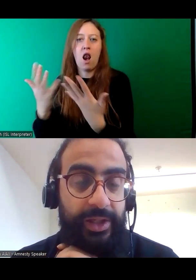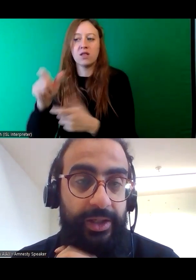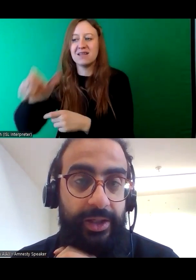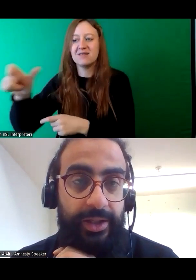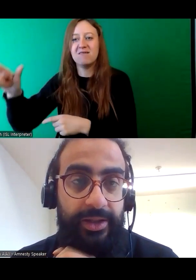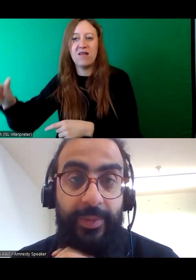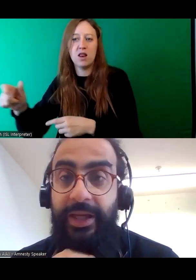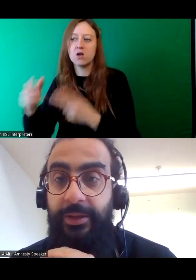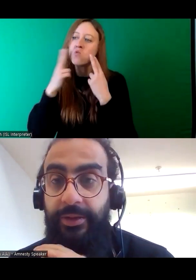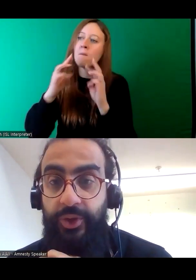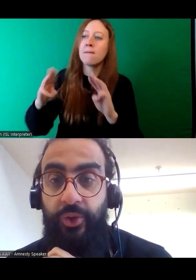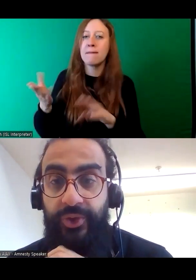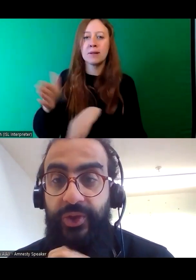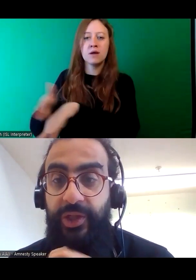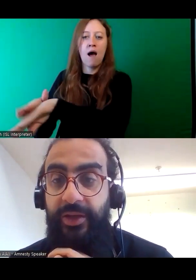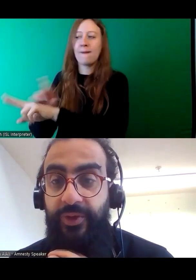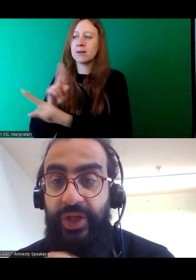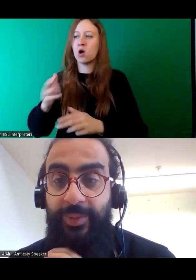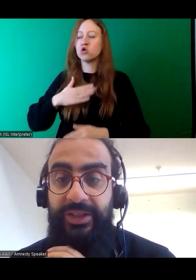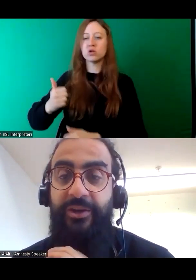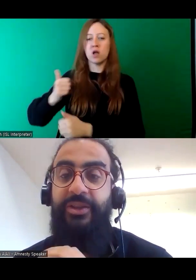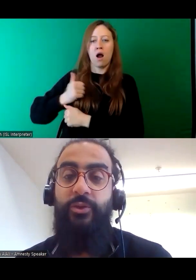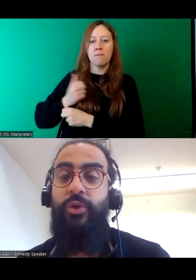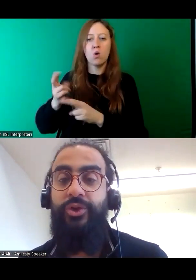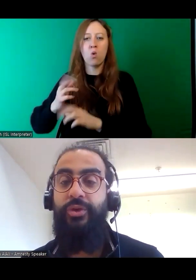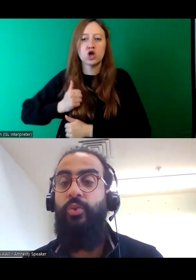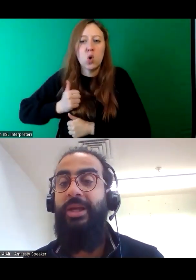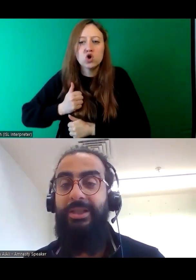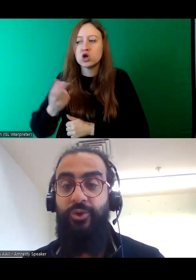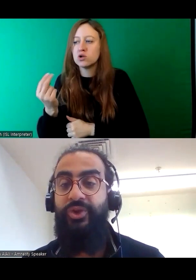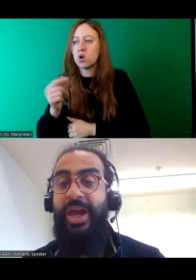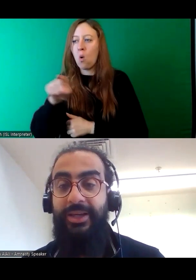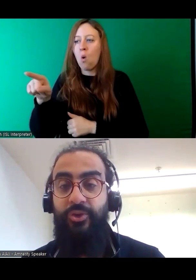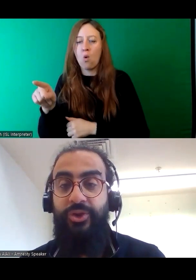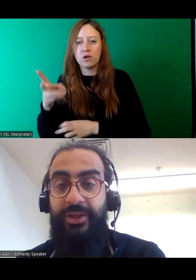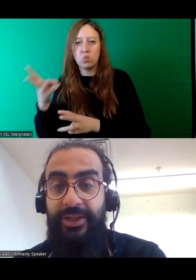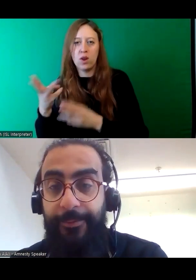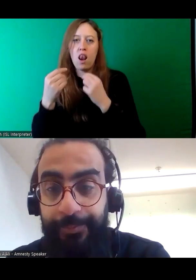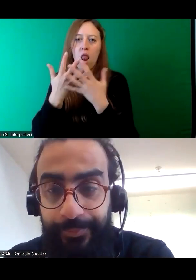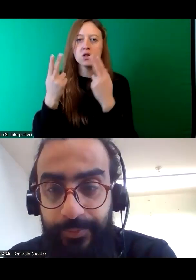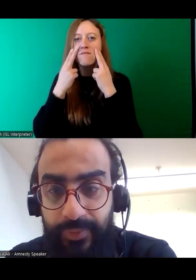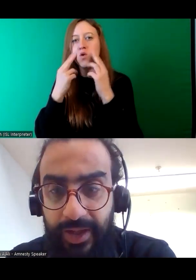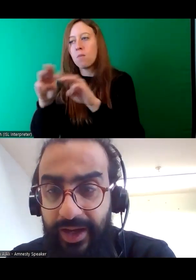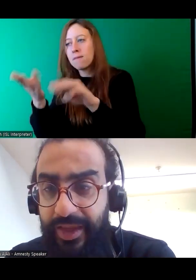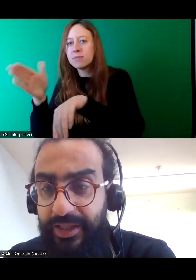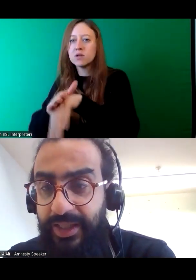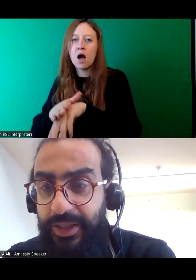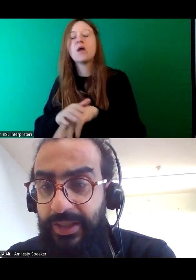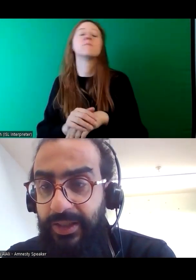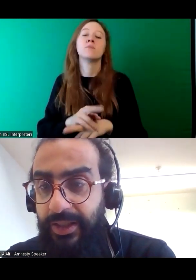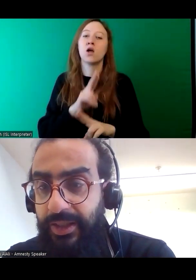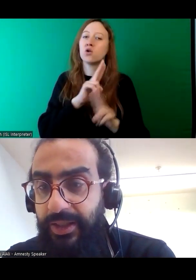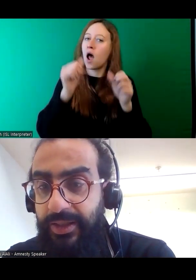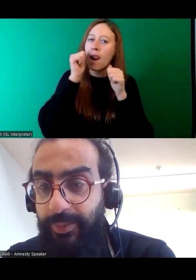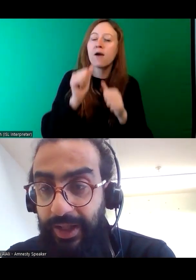Targeting the main resources, like, for example, targeting water whales or tanks, or targeting the